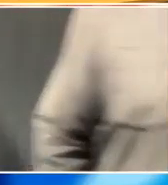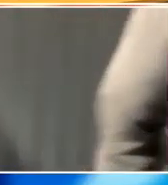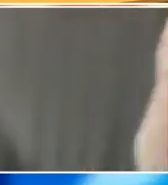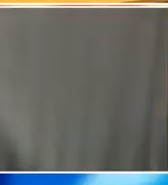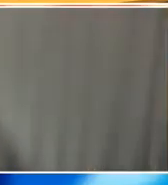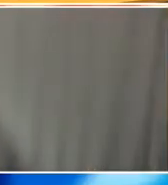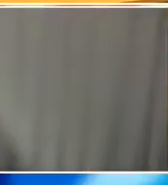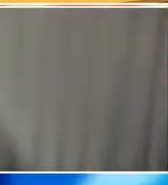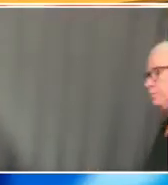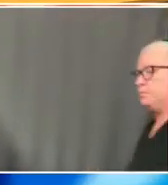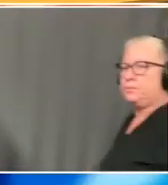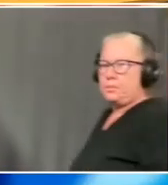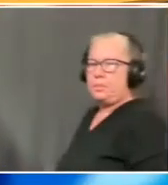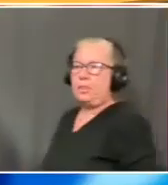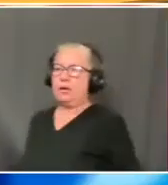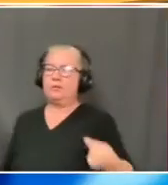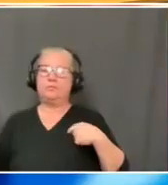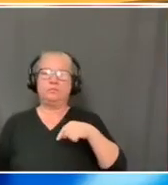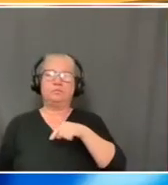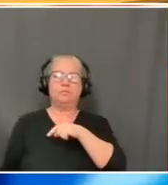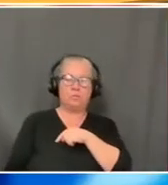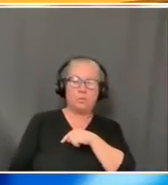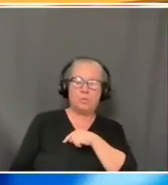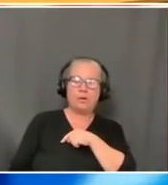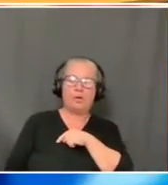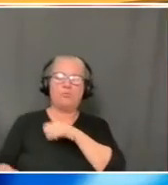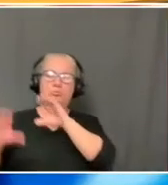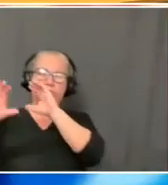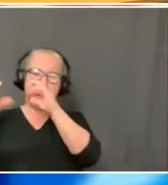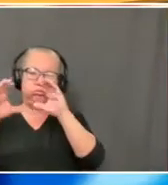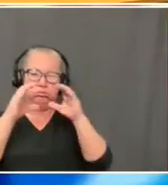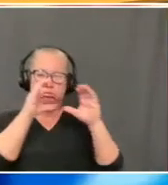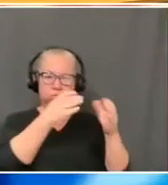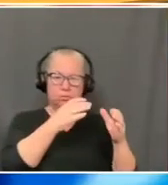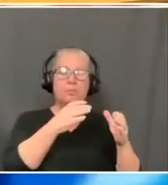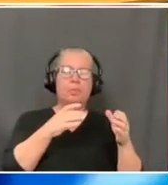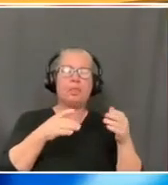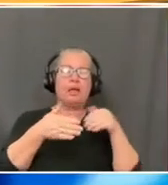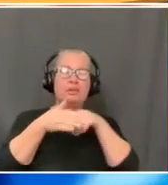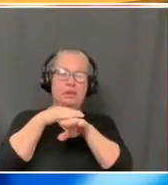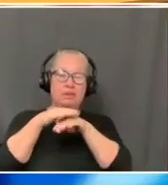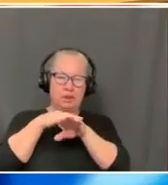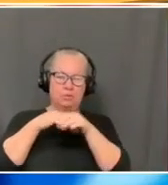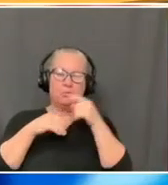we've categorized it here is really just to be as accessible for